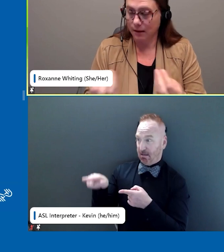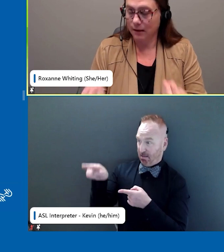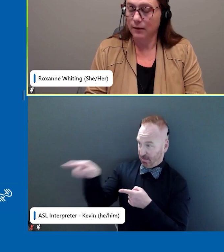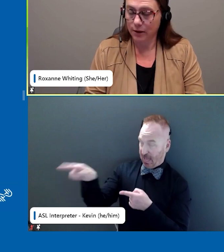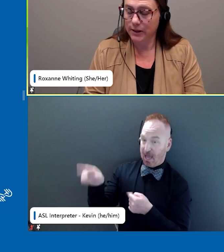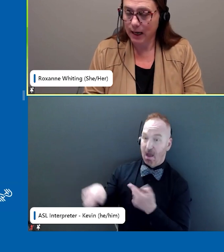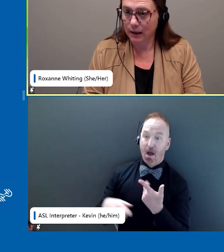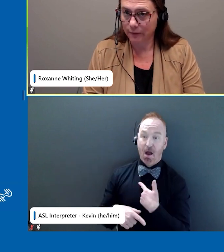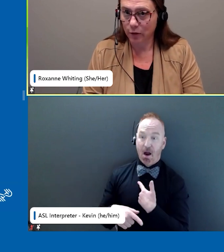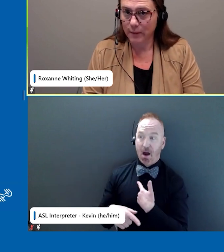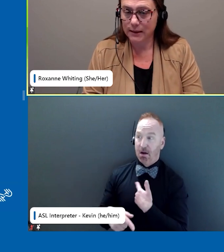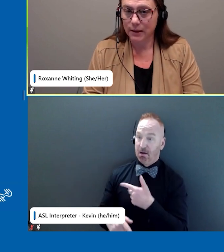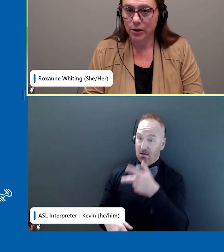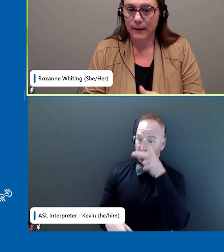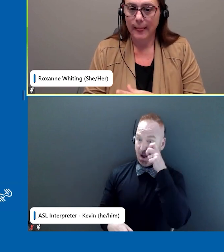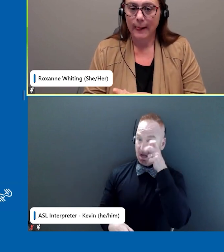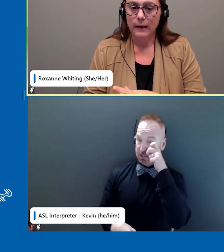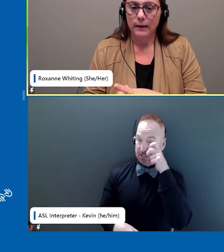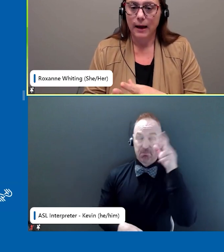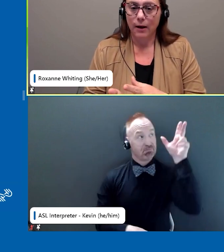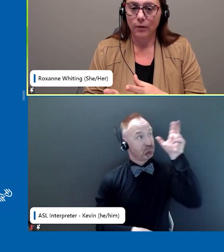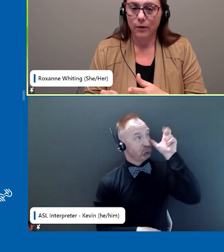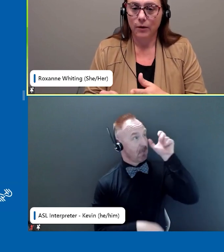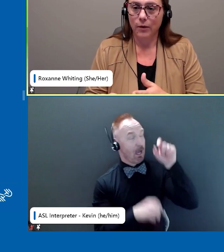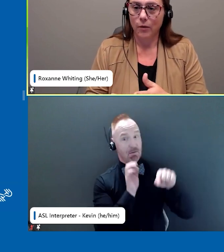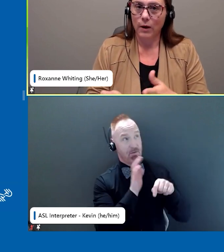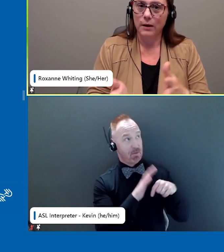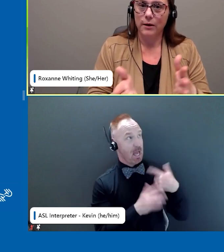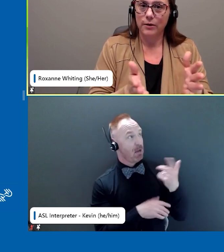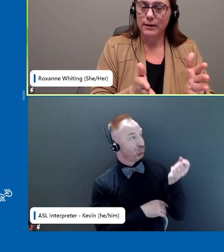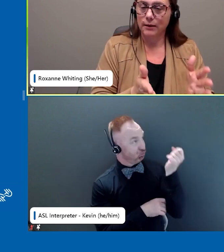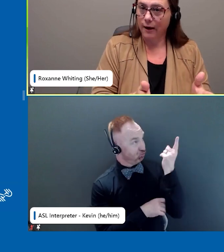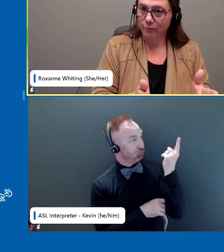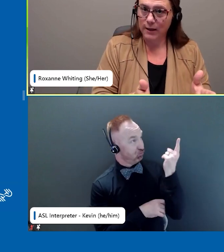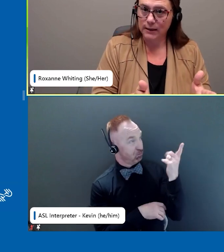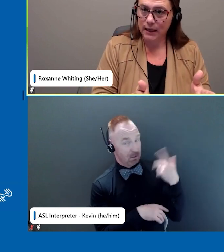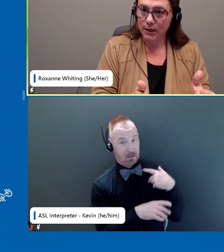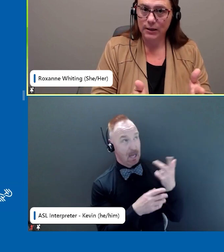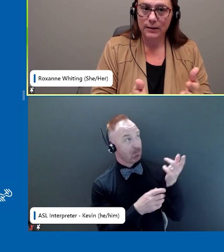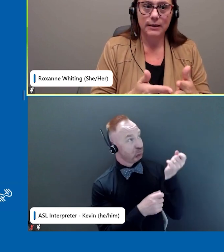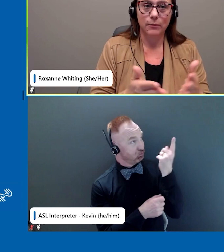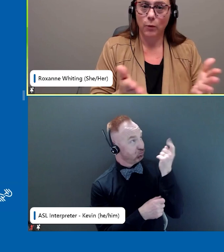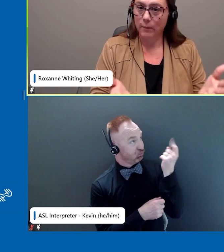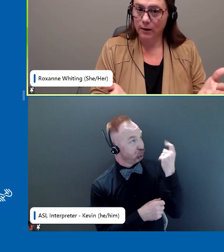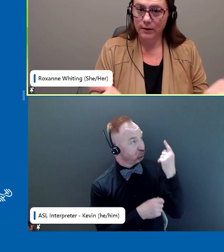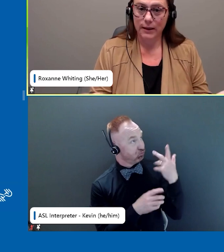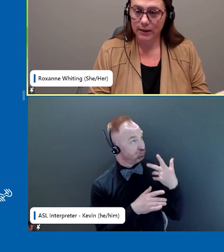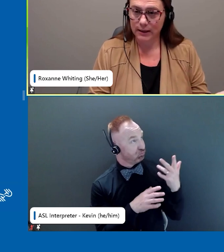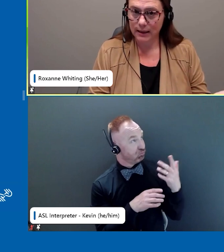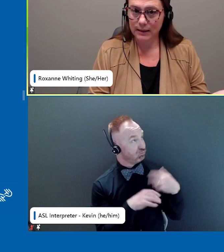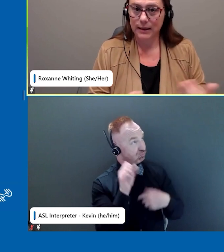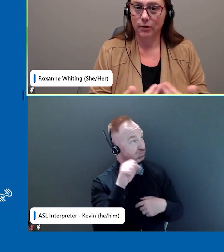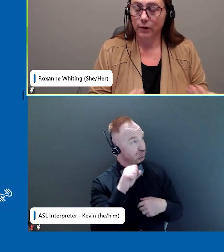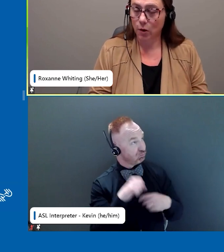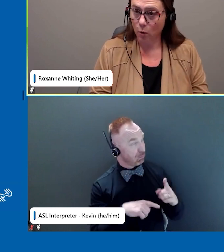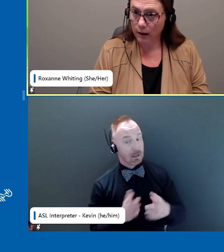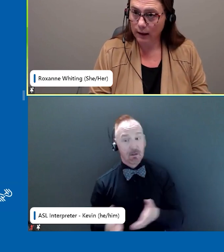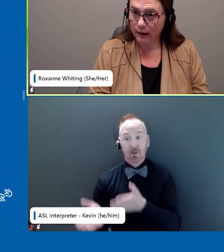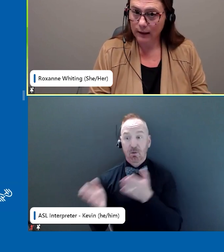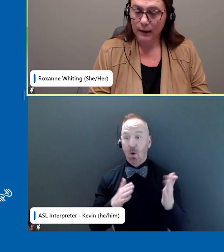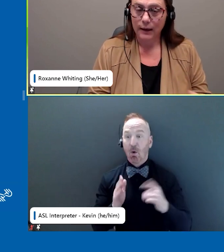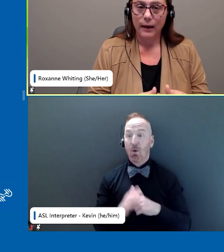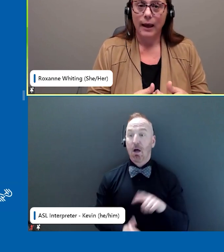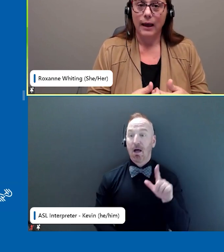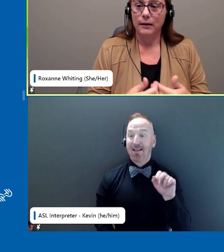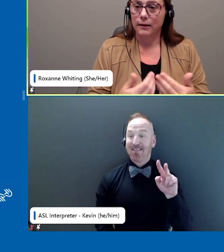is understanding the full message. Now, when there's live presentations, webinars such as this that are